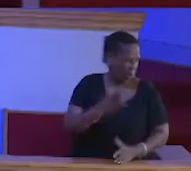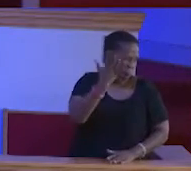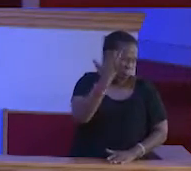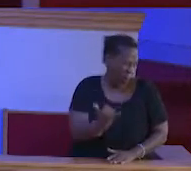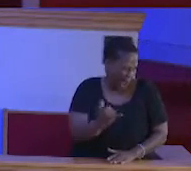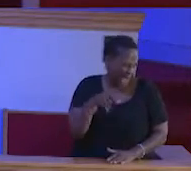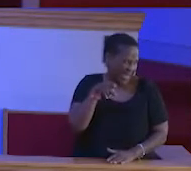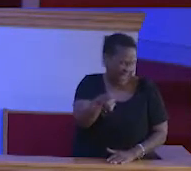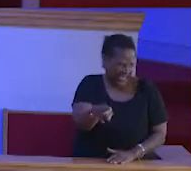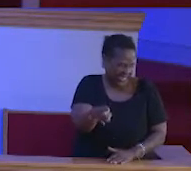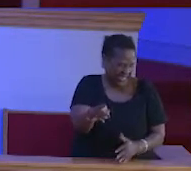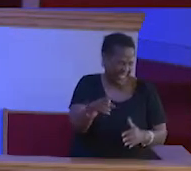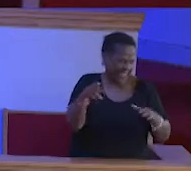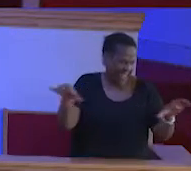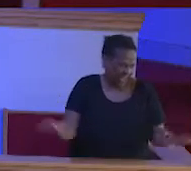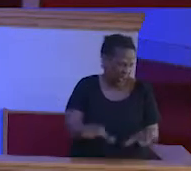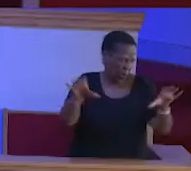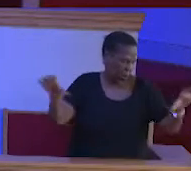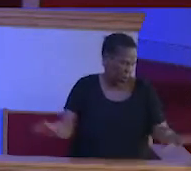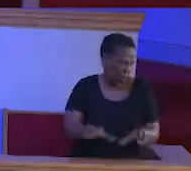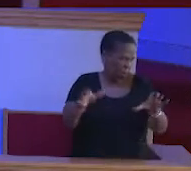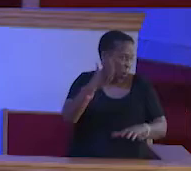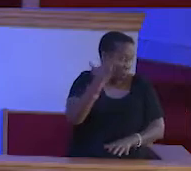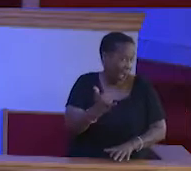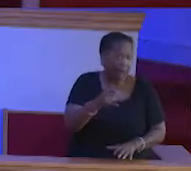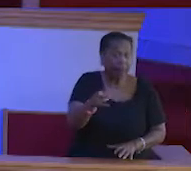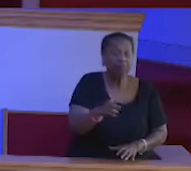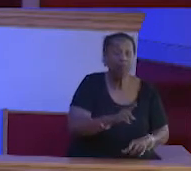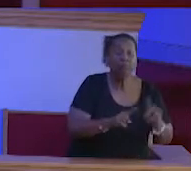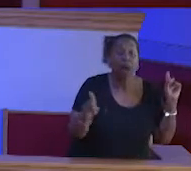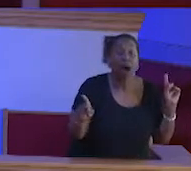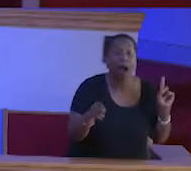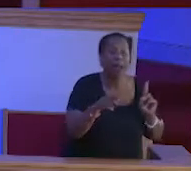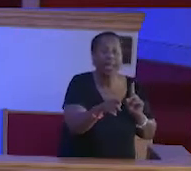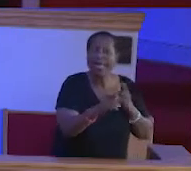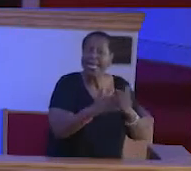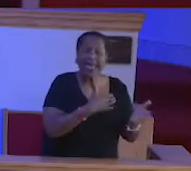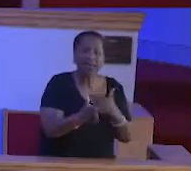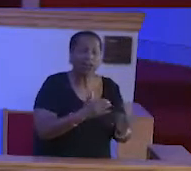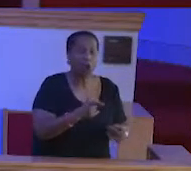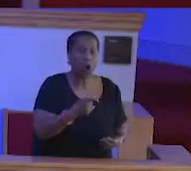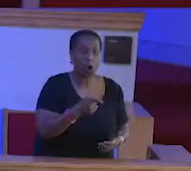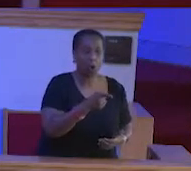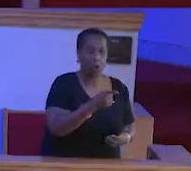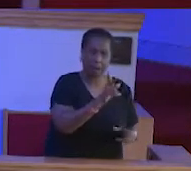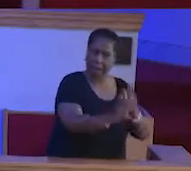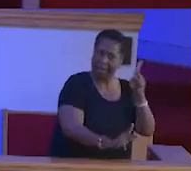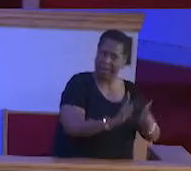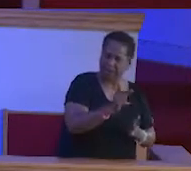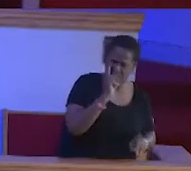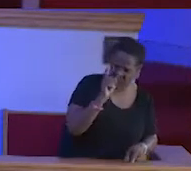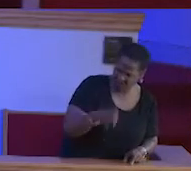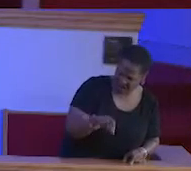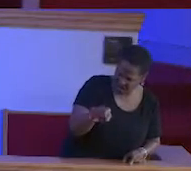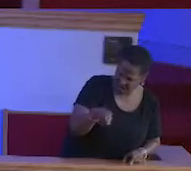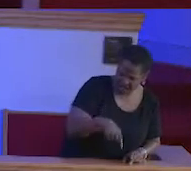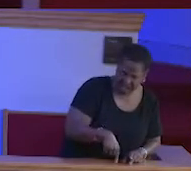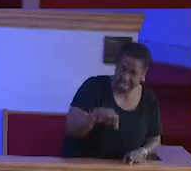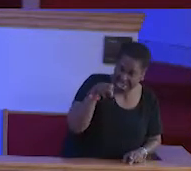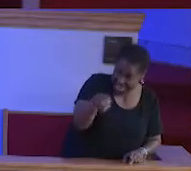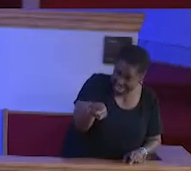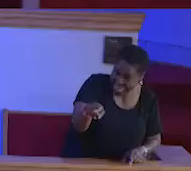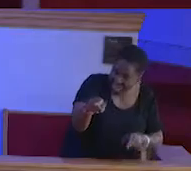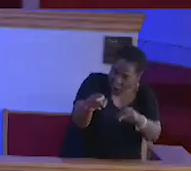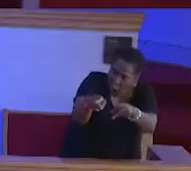he carrying on such? And the text says, and even though they recognized that he was the